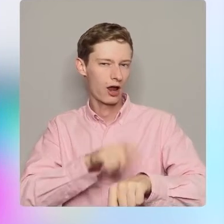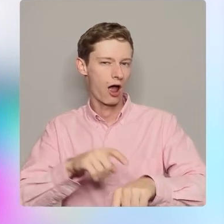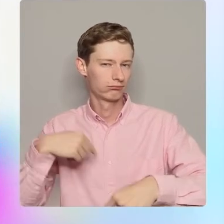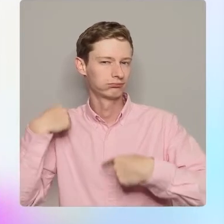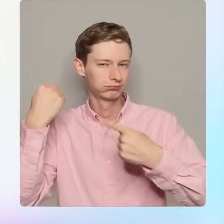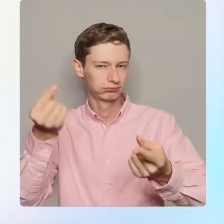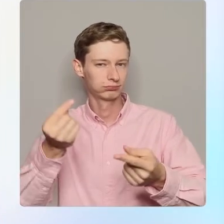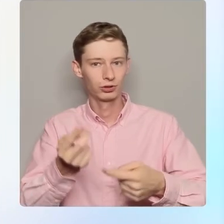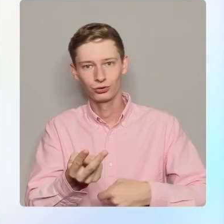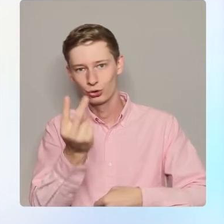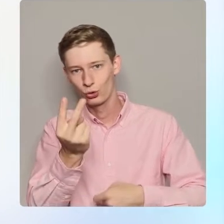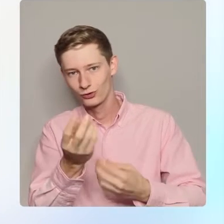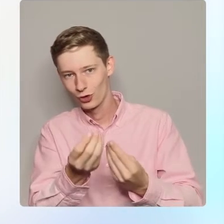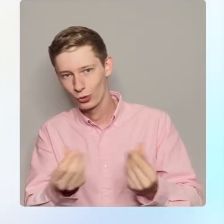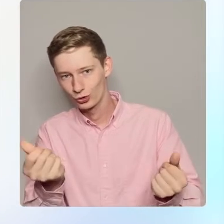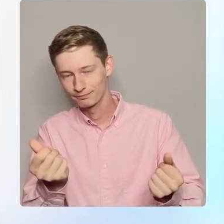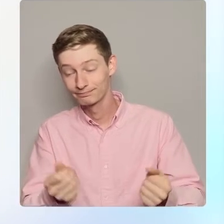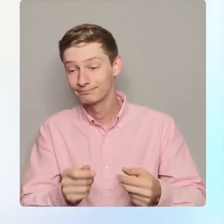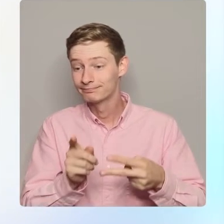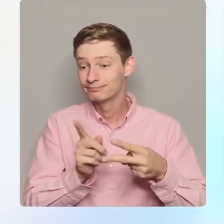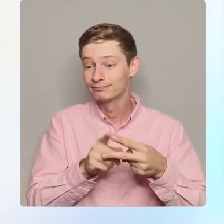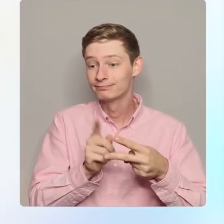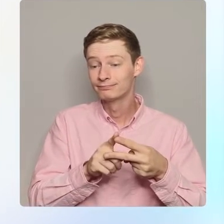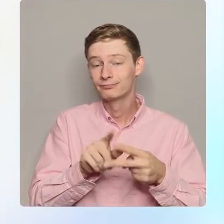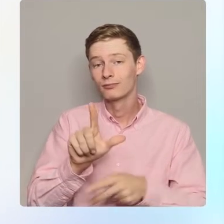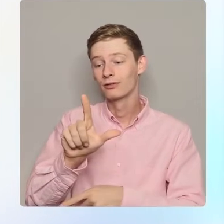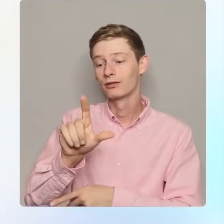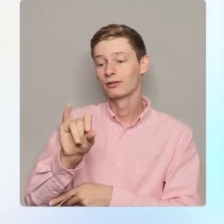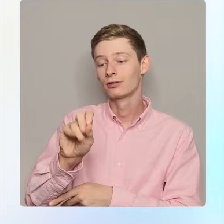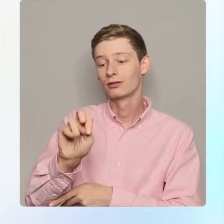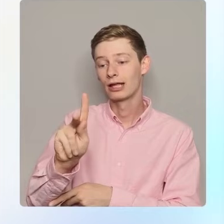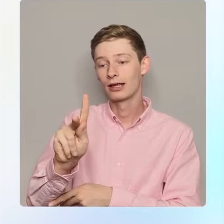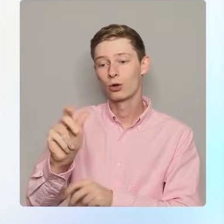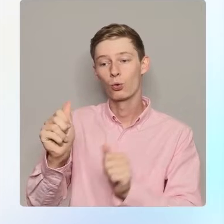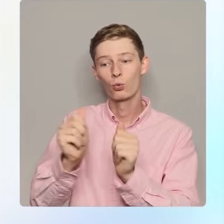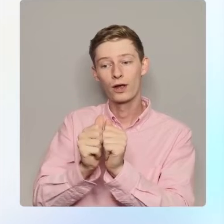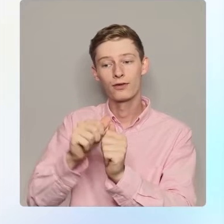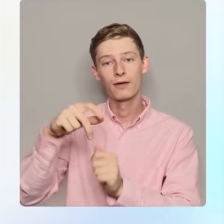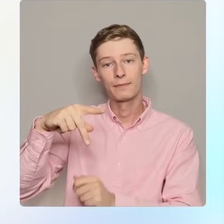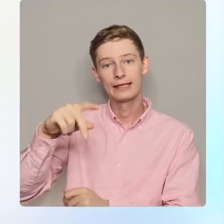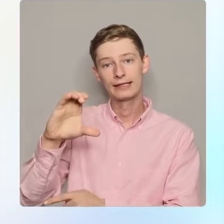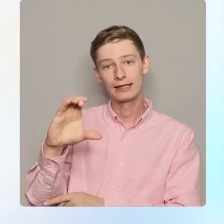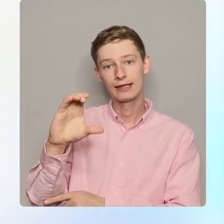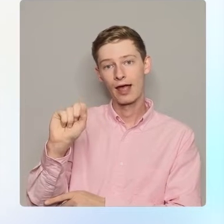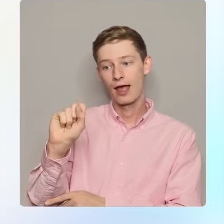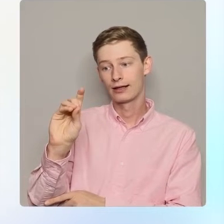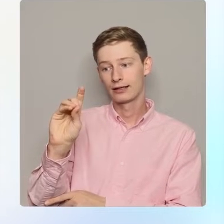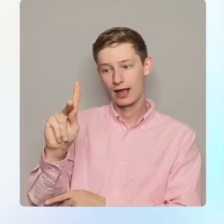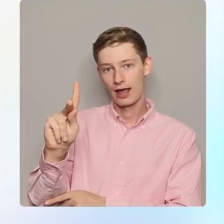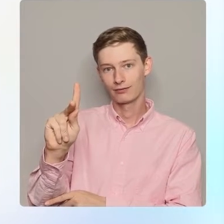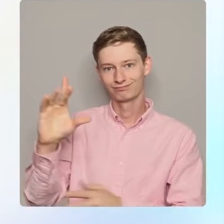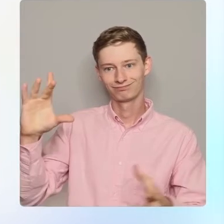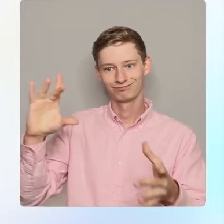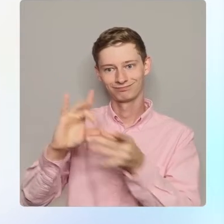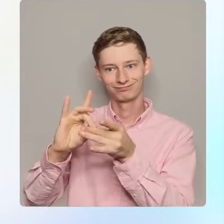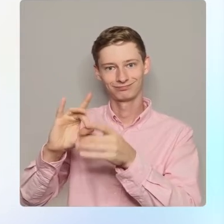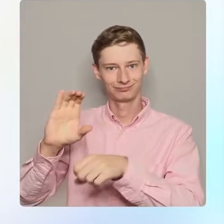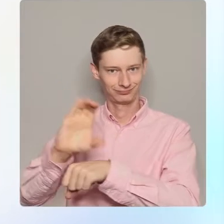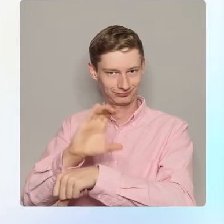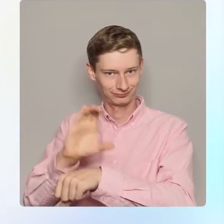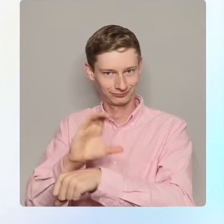Finally, reducing the number of times you have to get in and out of your headset has been a goal of ours for quite some